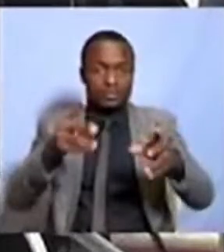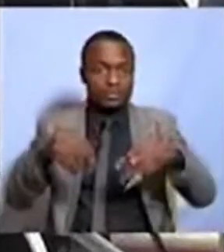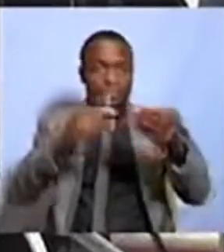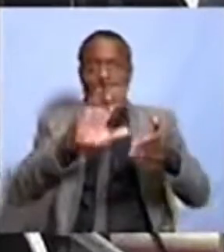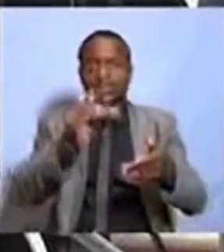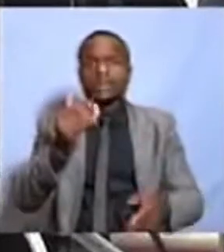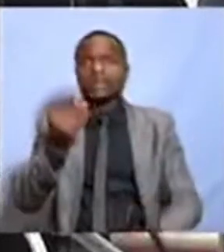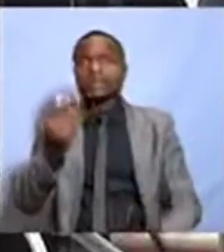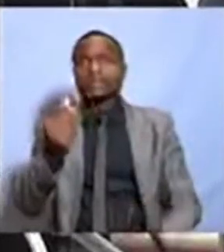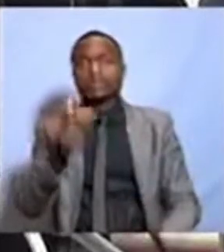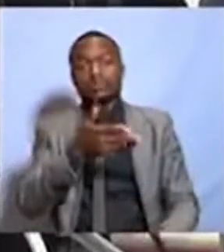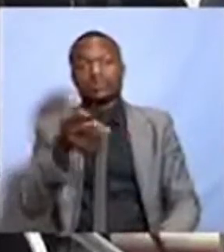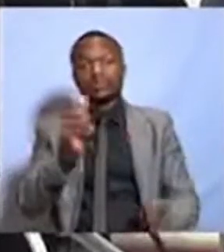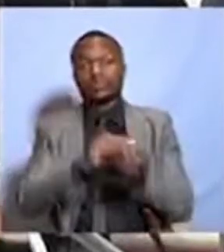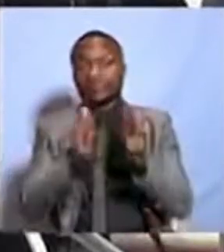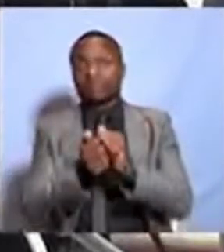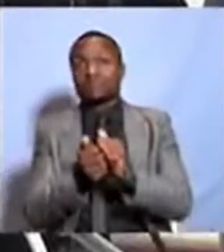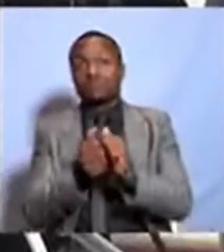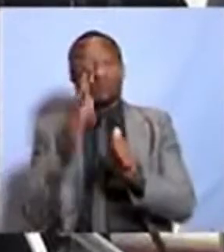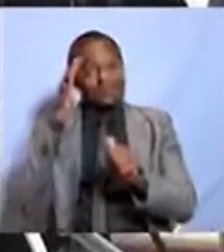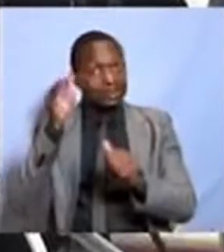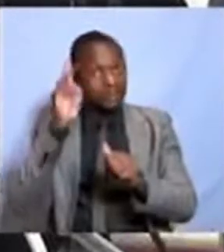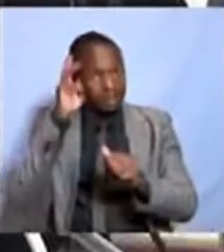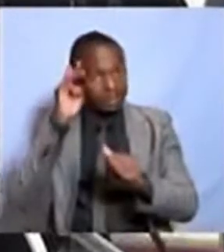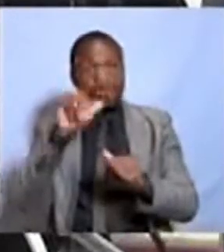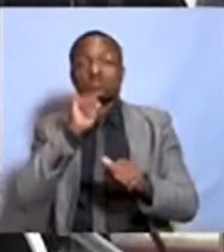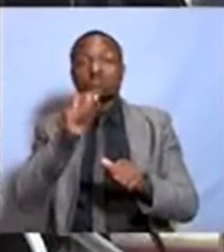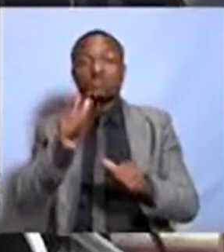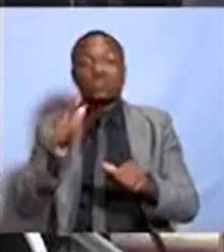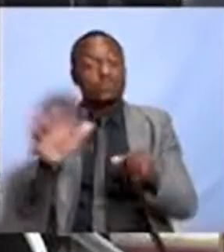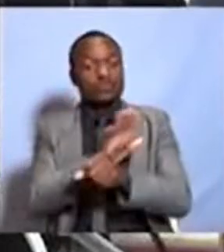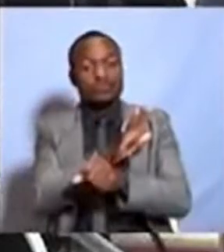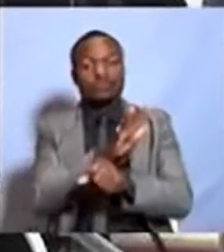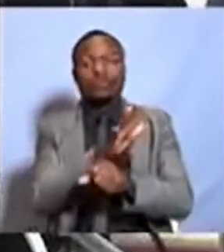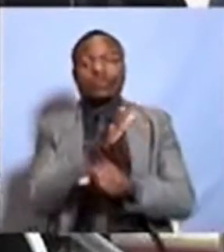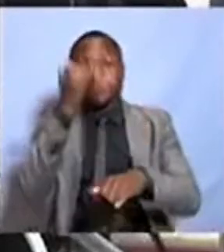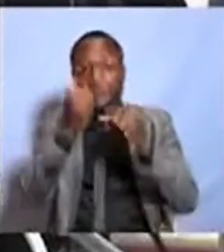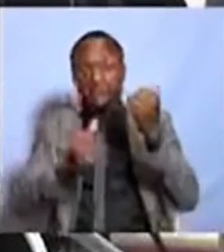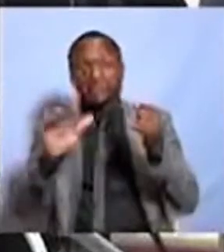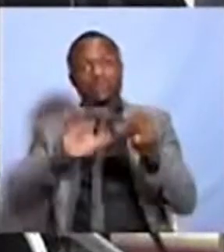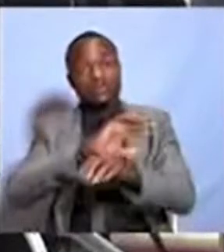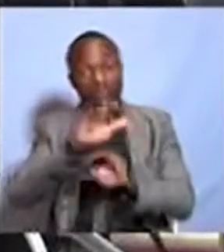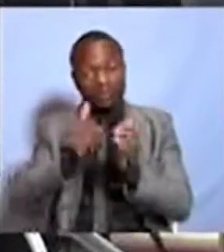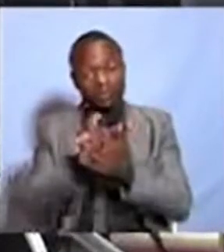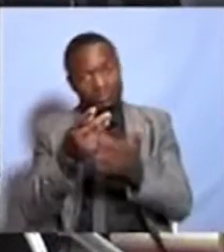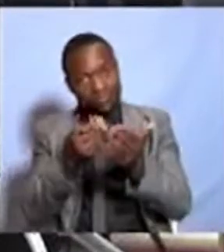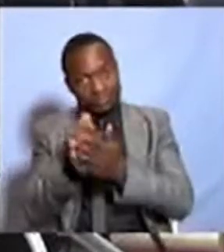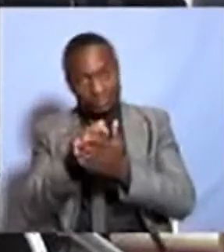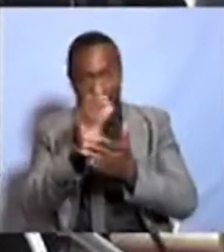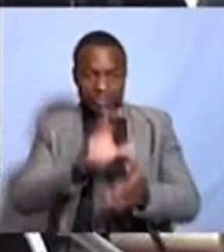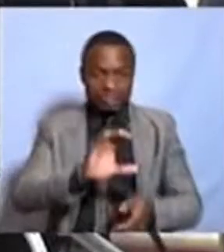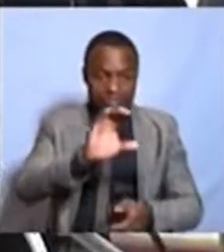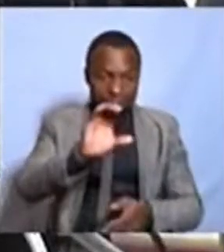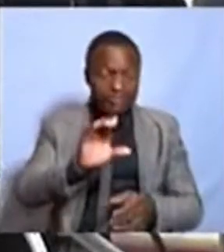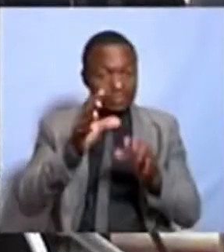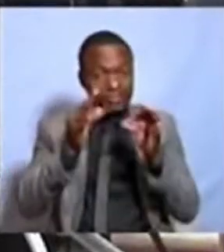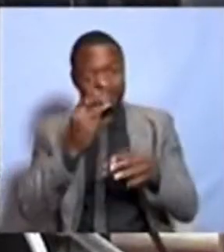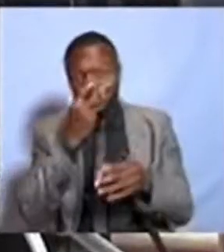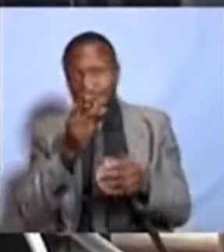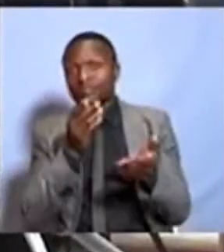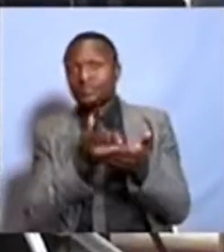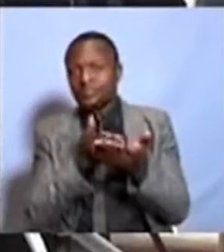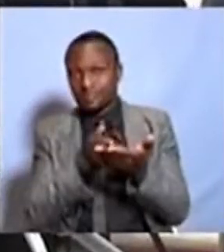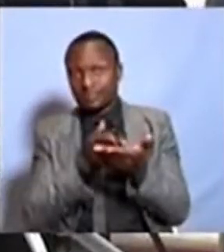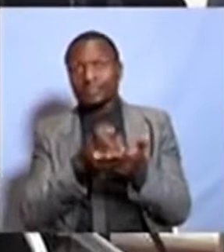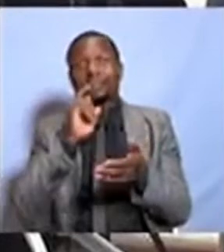big problem. Why ministries underspending? That means you're not reaching your particular targets and you're not able to make that difference. So this also, when we're looking at this, should also be